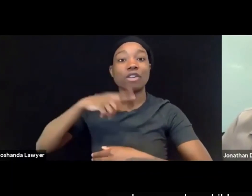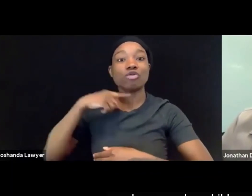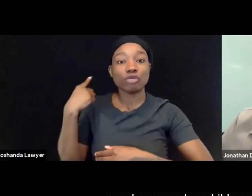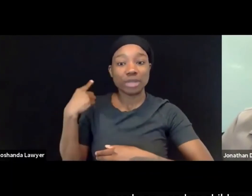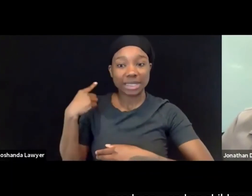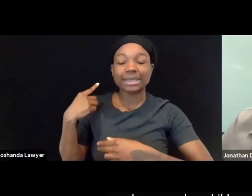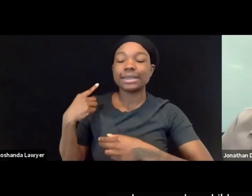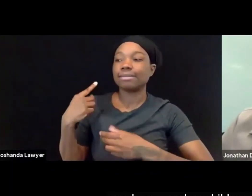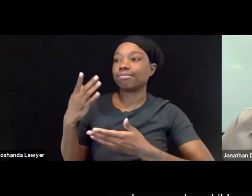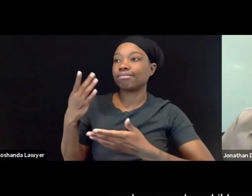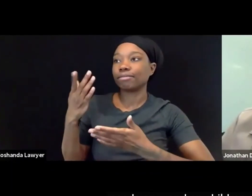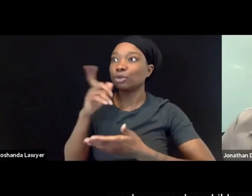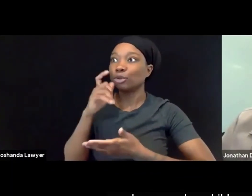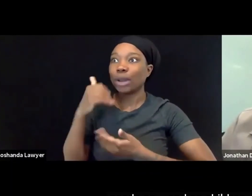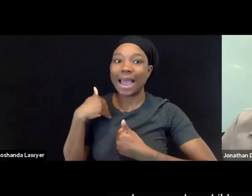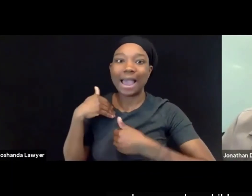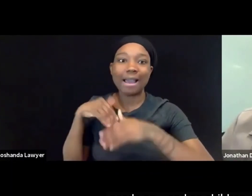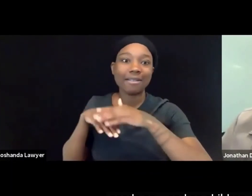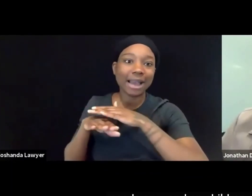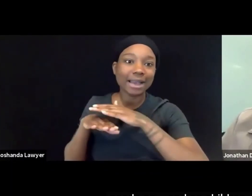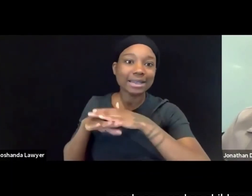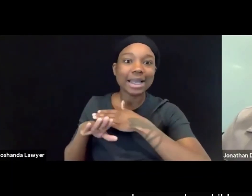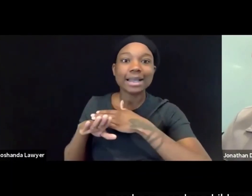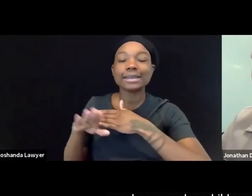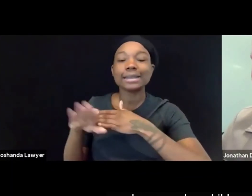needs and on children.